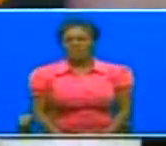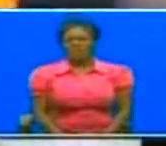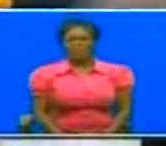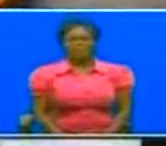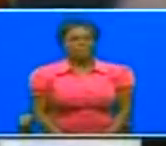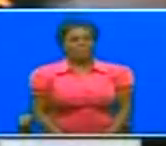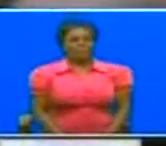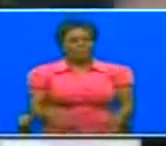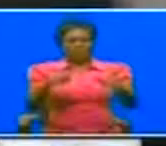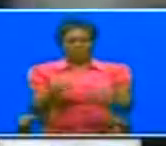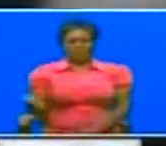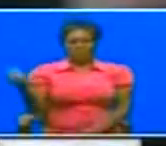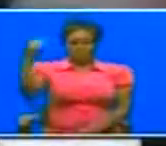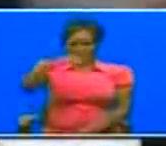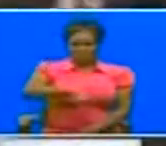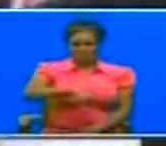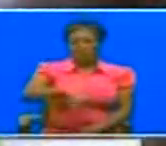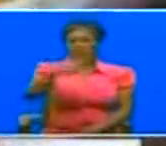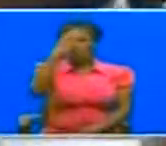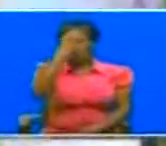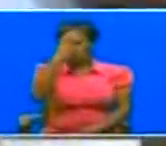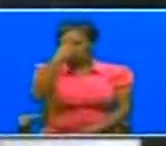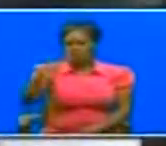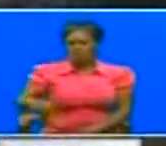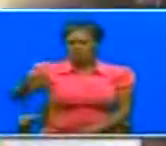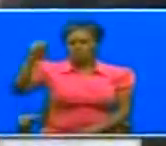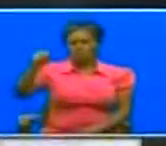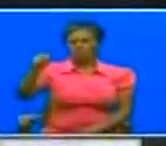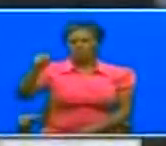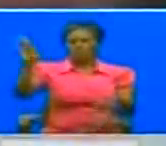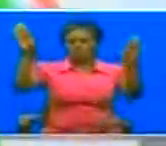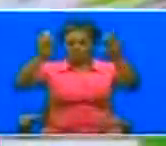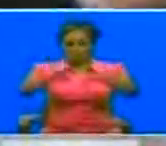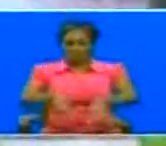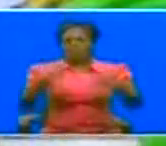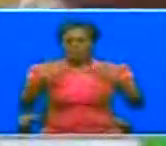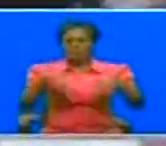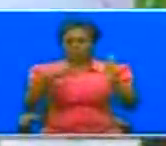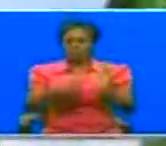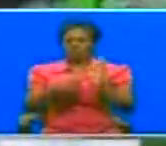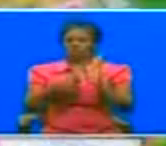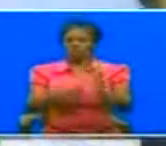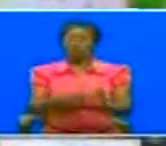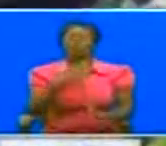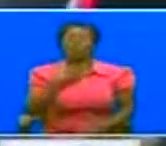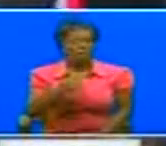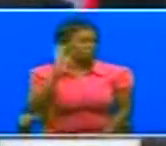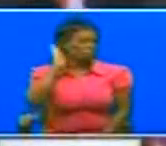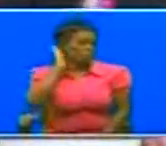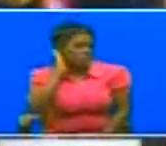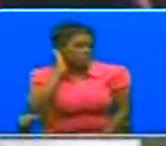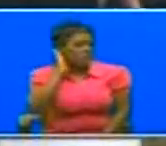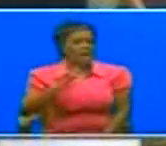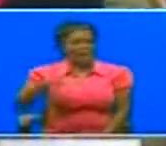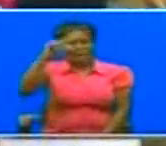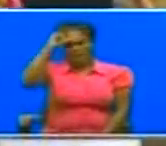The arrival of the Deputy President in the war-stricken North Rift was ecstatic. Perhaps a people's way of showing the eagerness to hear what the country's second